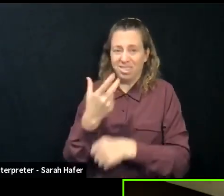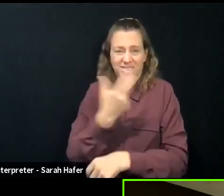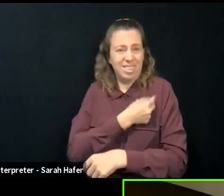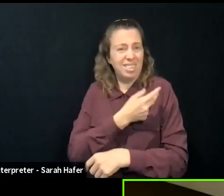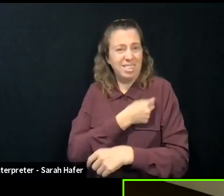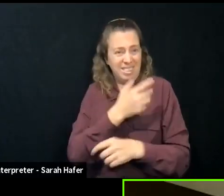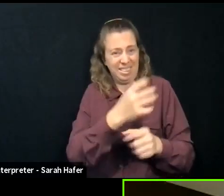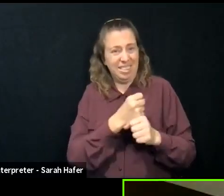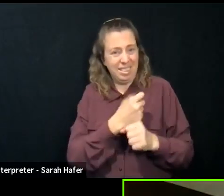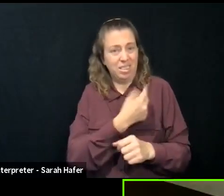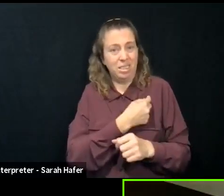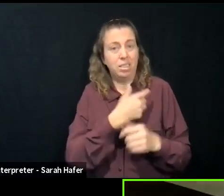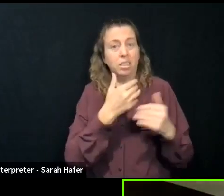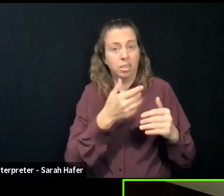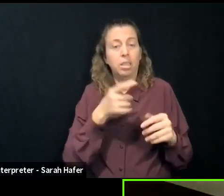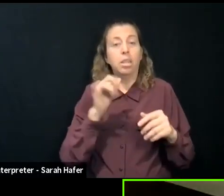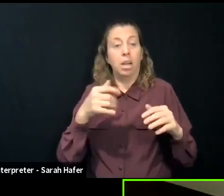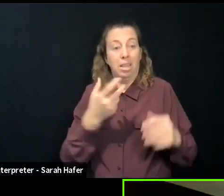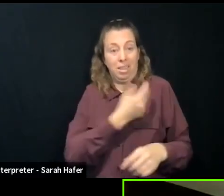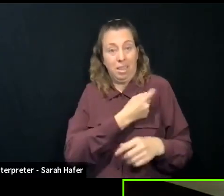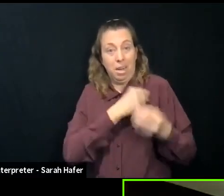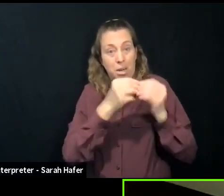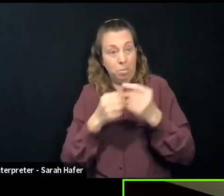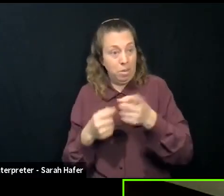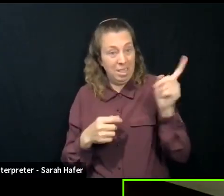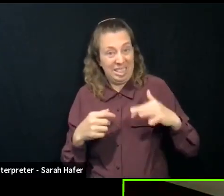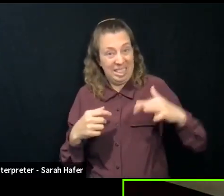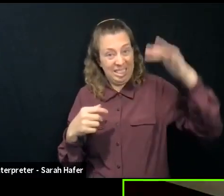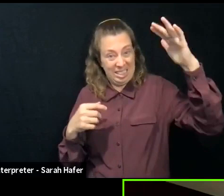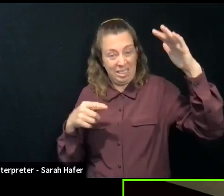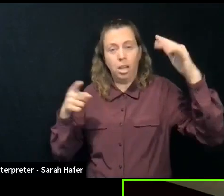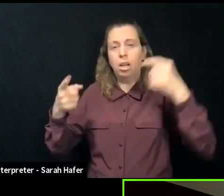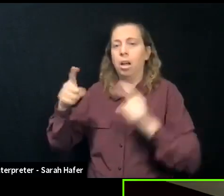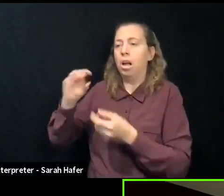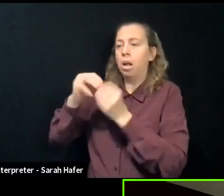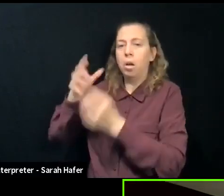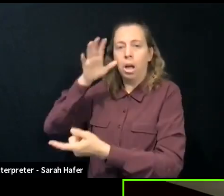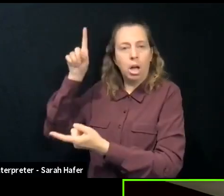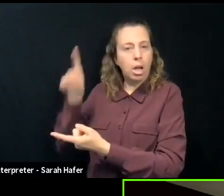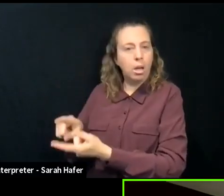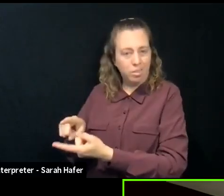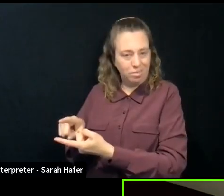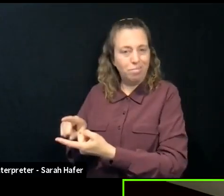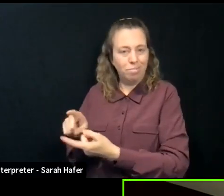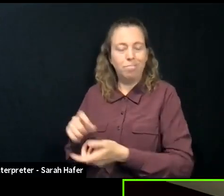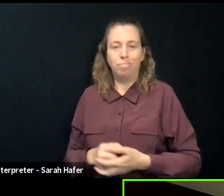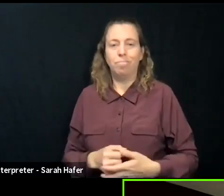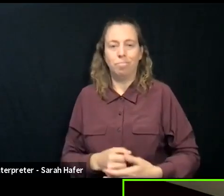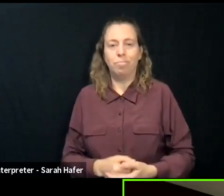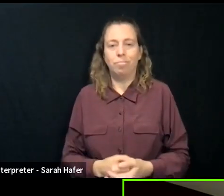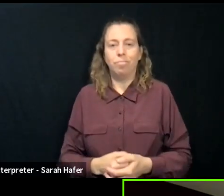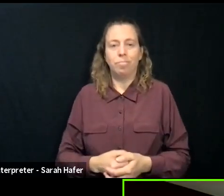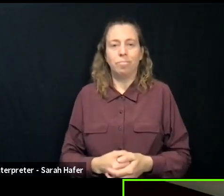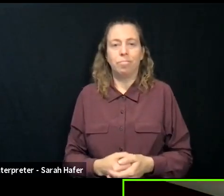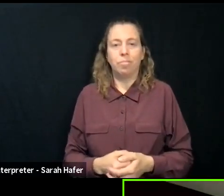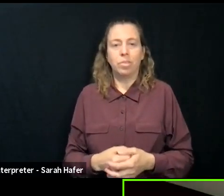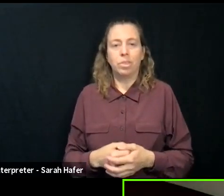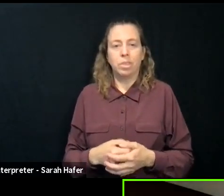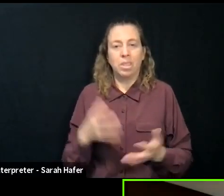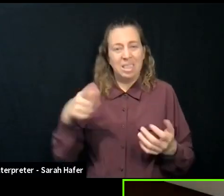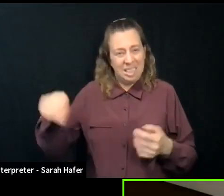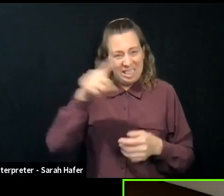those surges have ended. So again, we really want people to get vaccinated in order to help end this